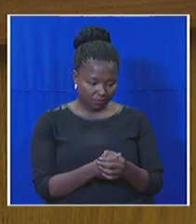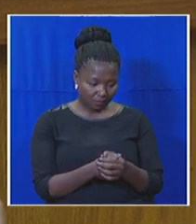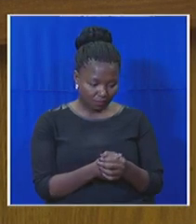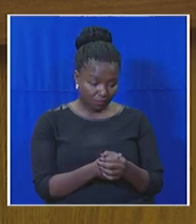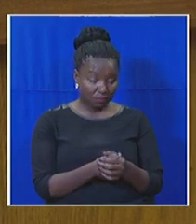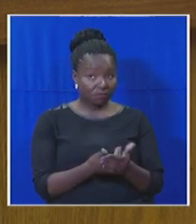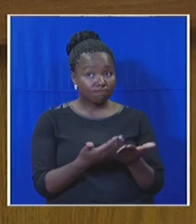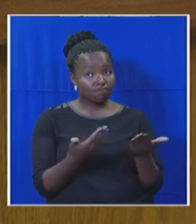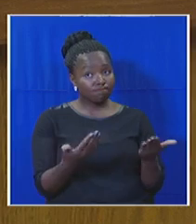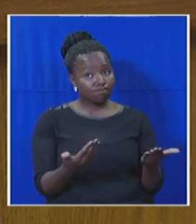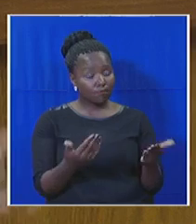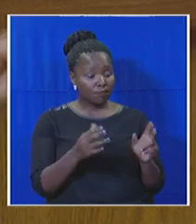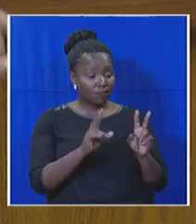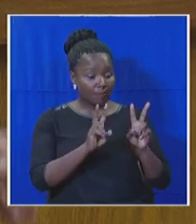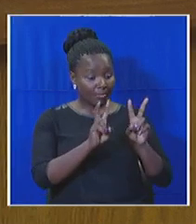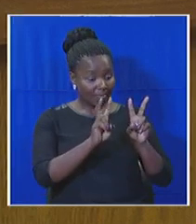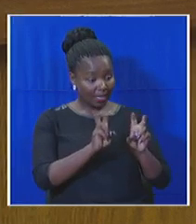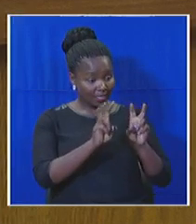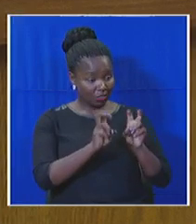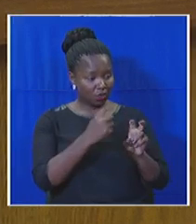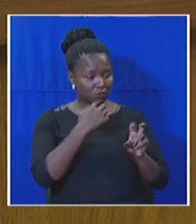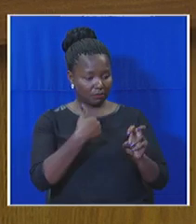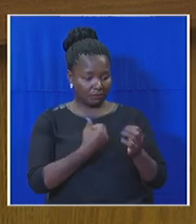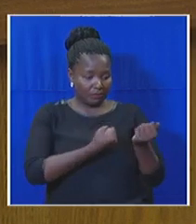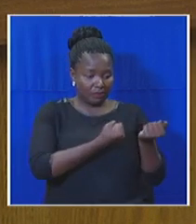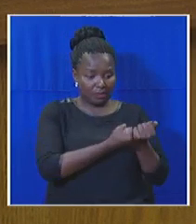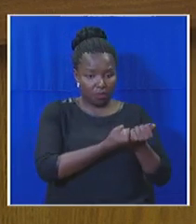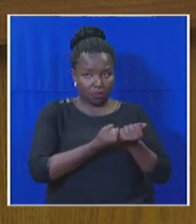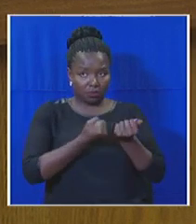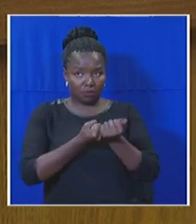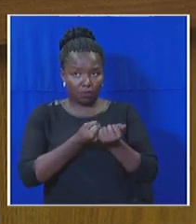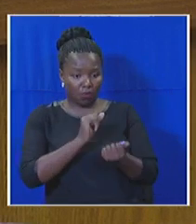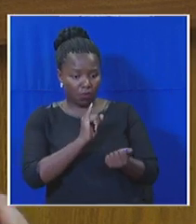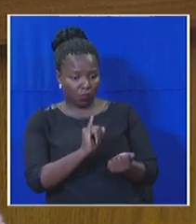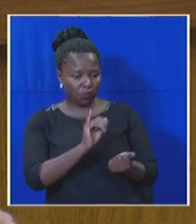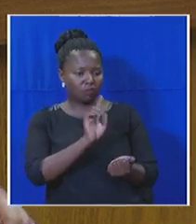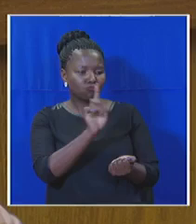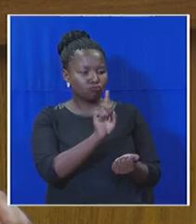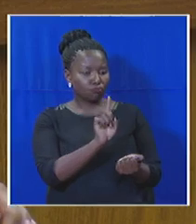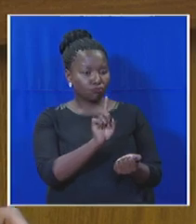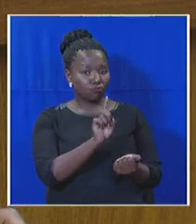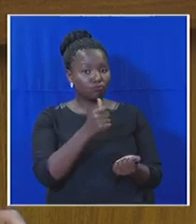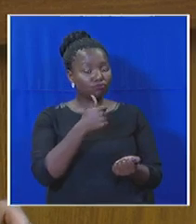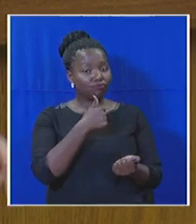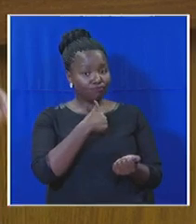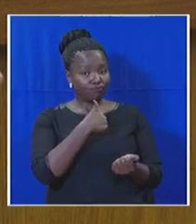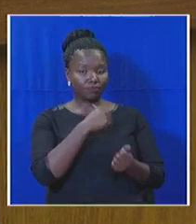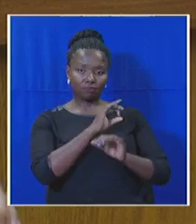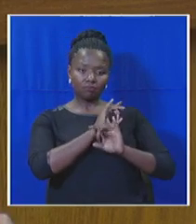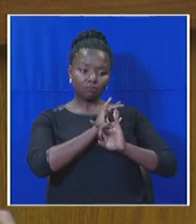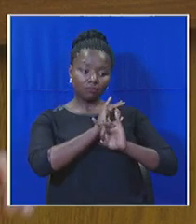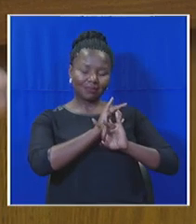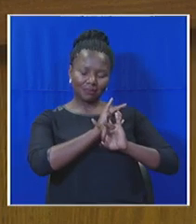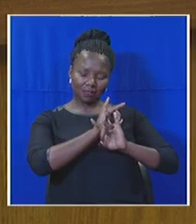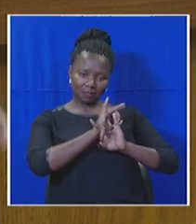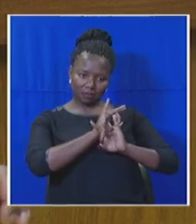The issue of picking sides, we are not picking sides in the Middle East. We have got a very clear policy that we have got to